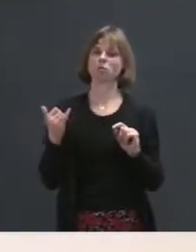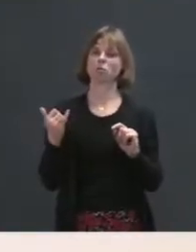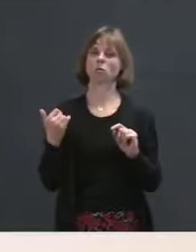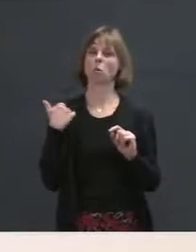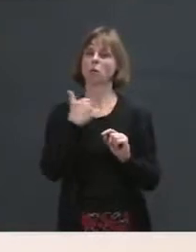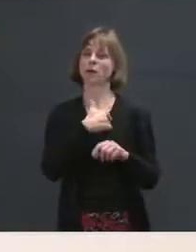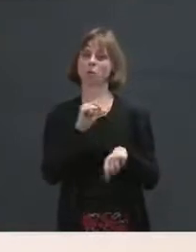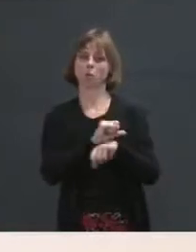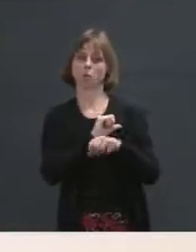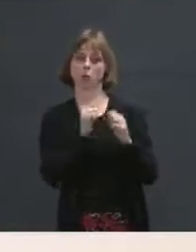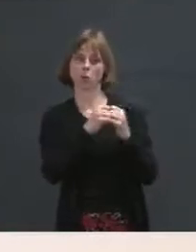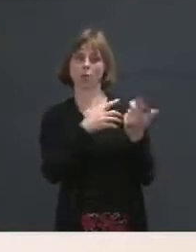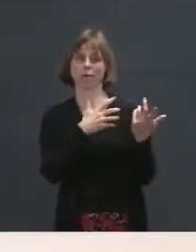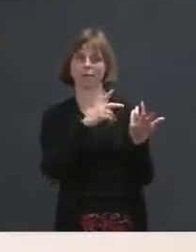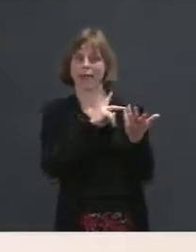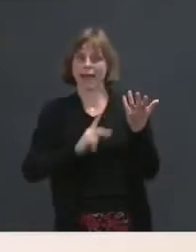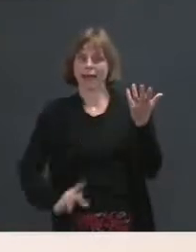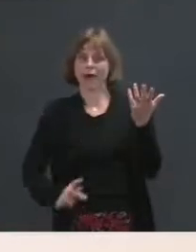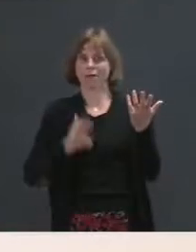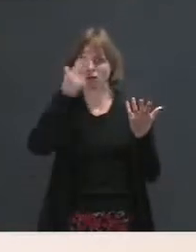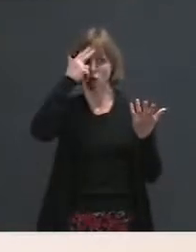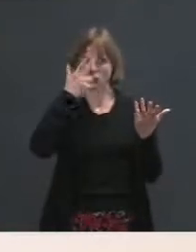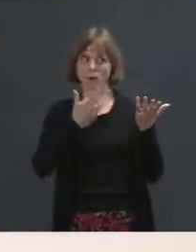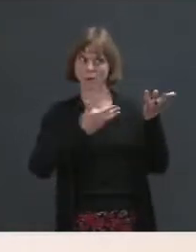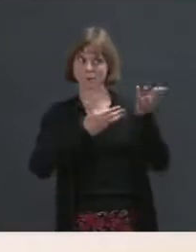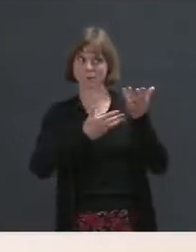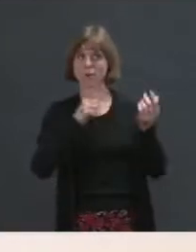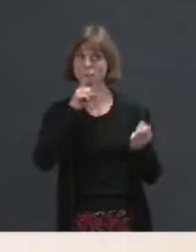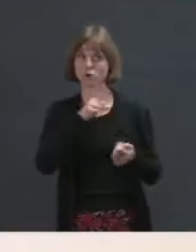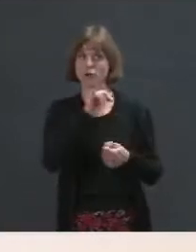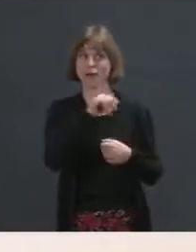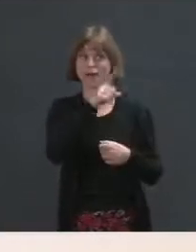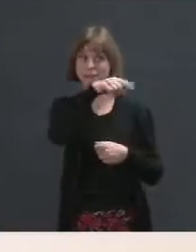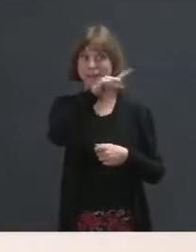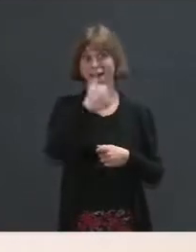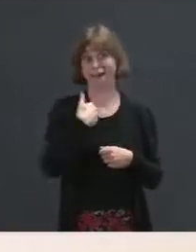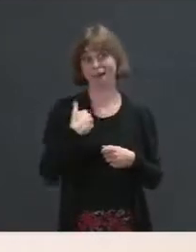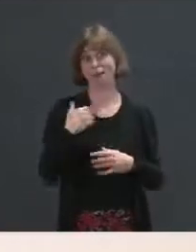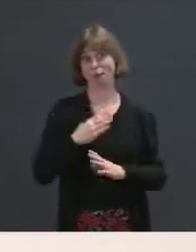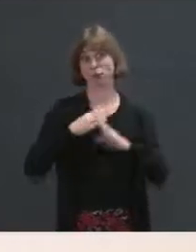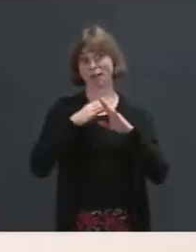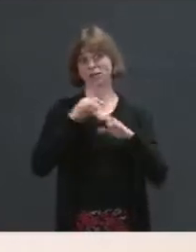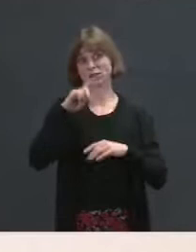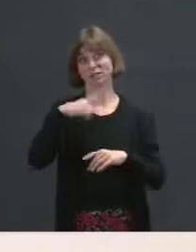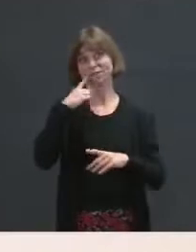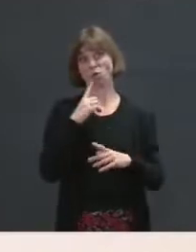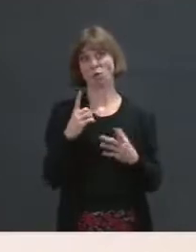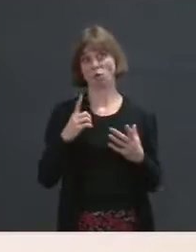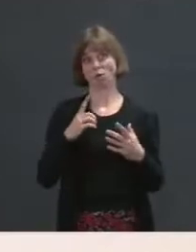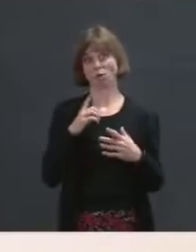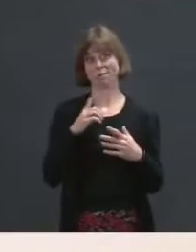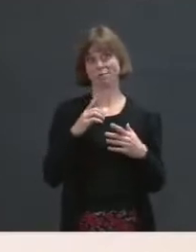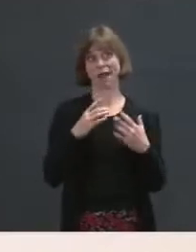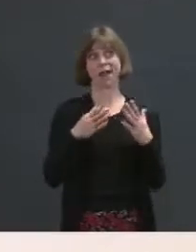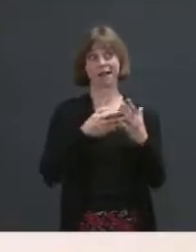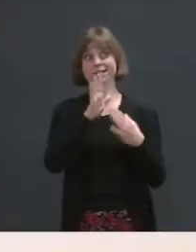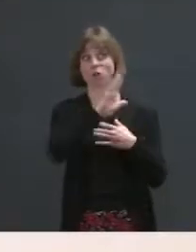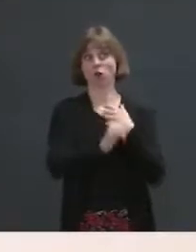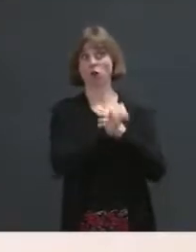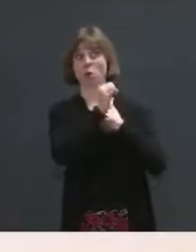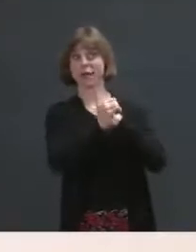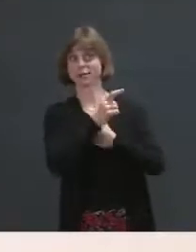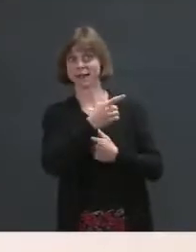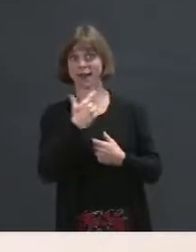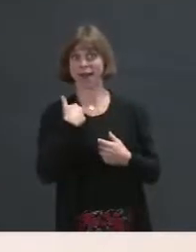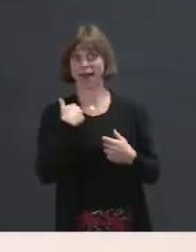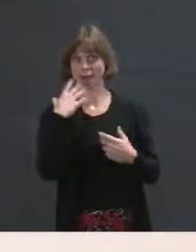Kingdom of Saudi Arabia on, including ensuring that they have the protections they need to face the threats that are facing them. Well, a little more on